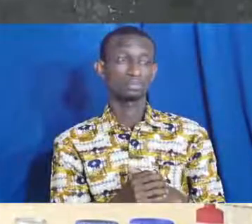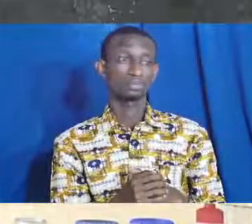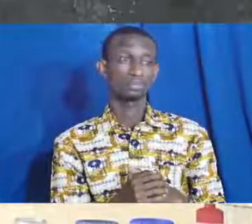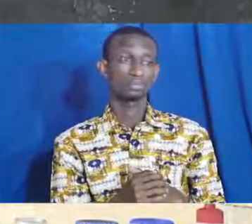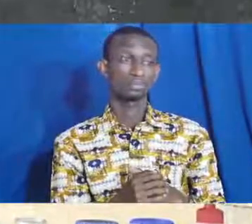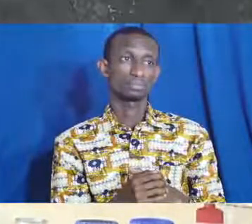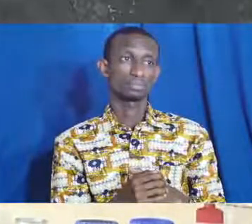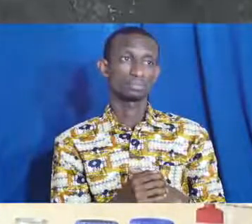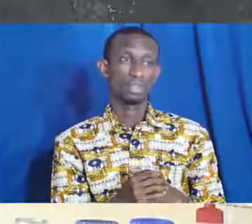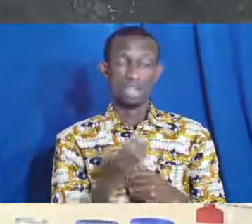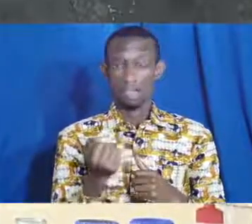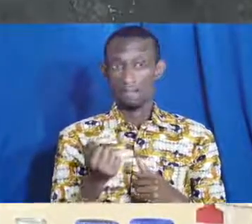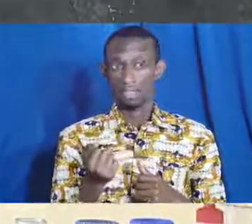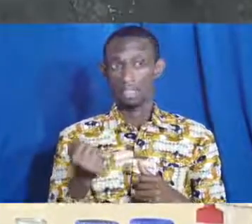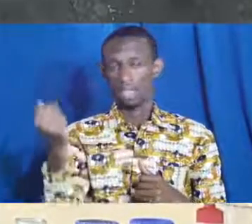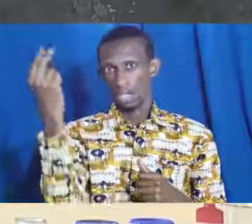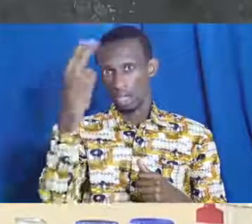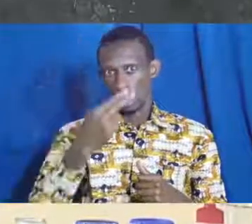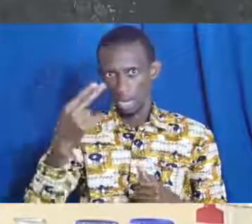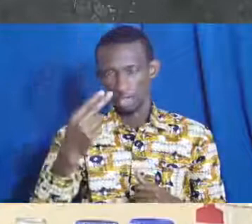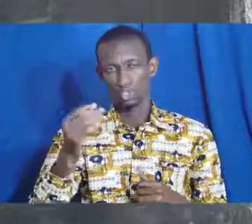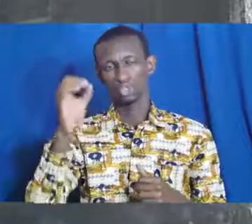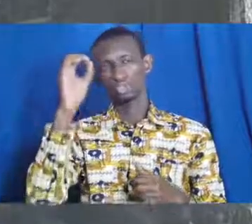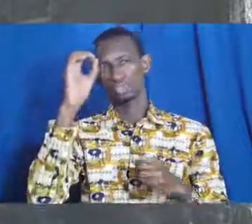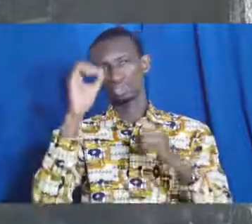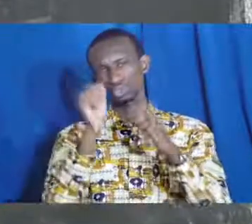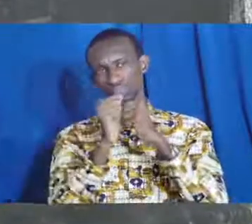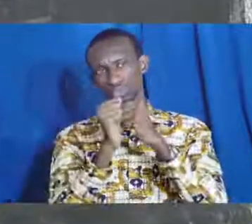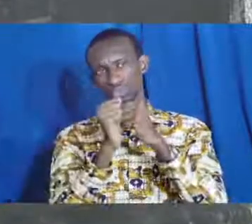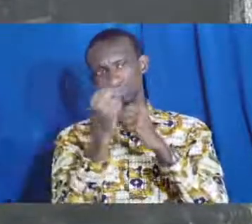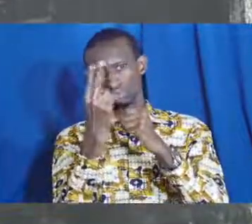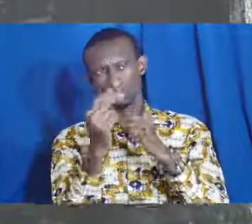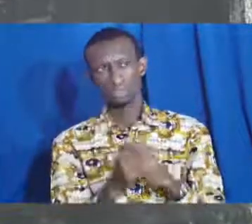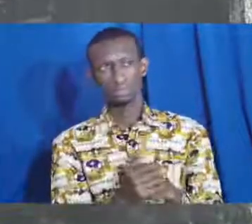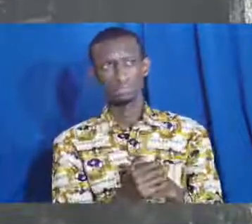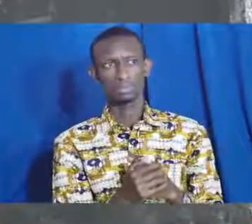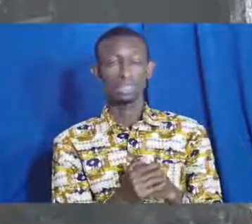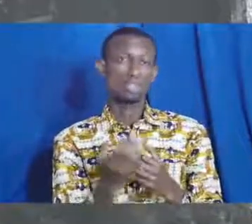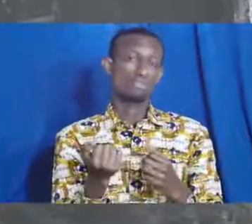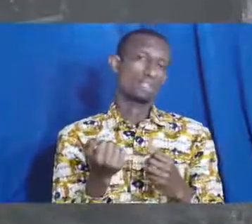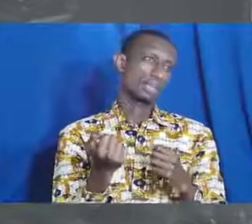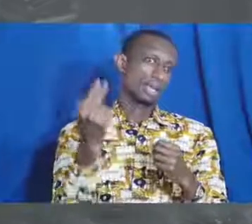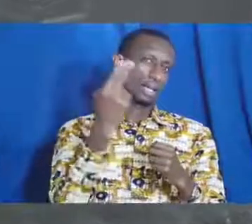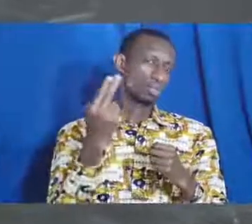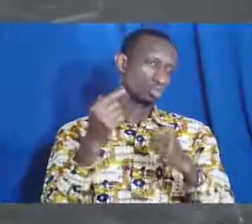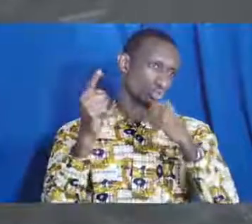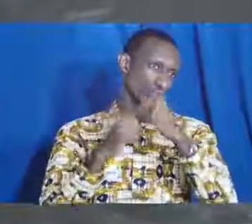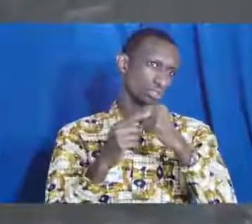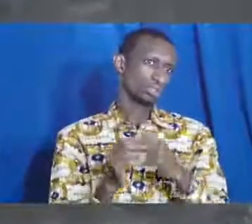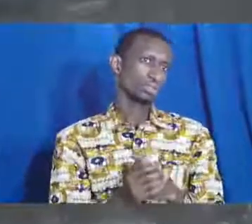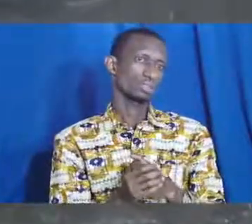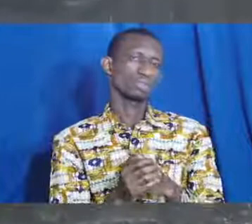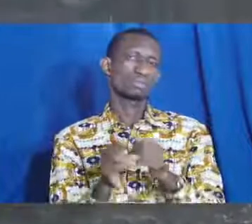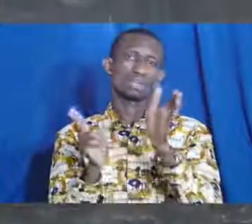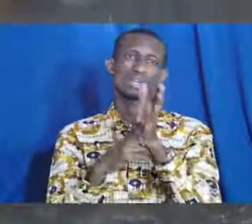have hydrogens, they are 12, so they have to balance here. These are, so we need 6. To make them